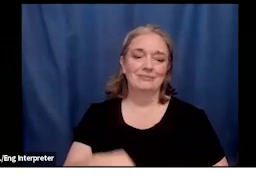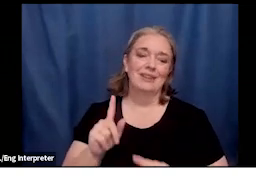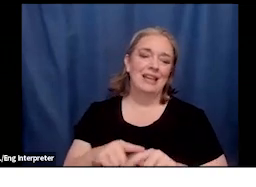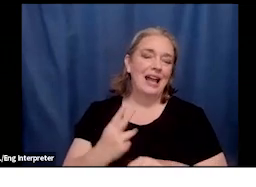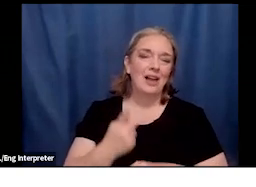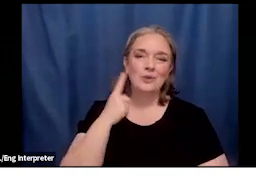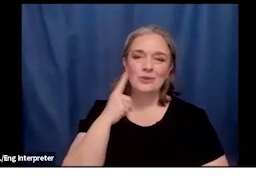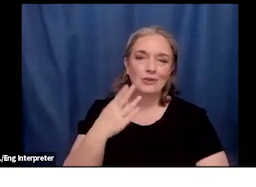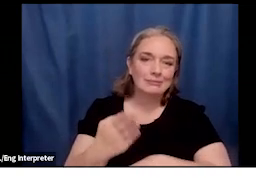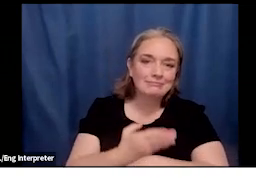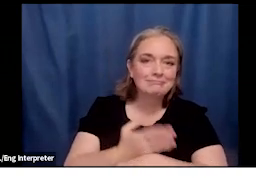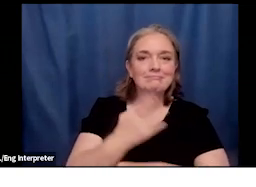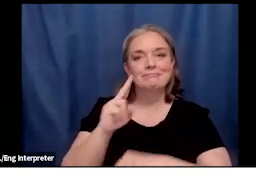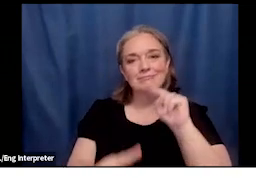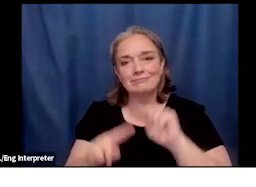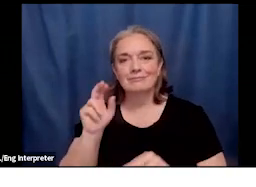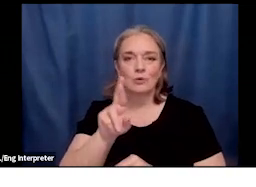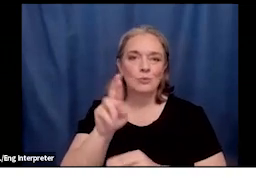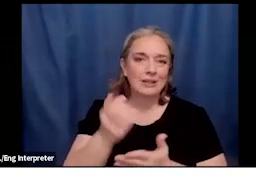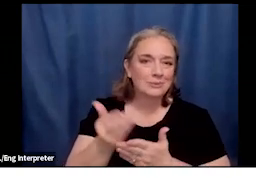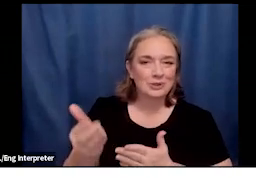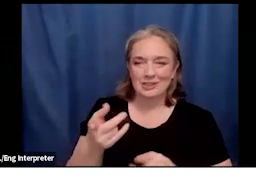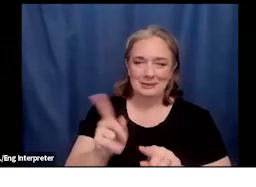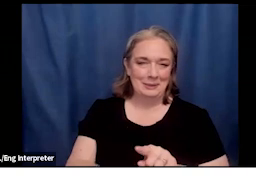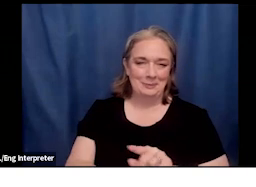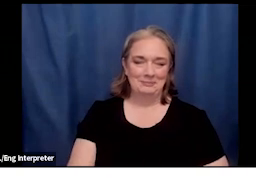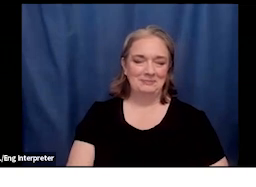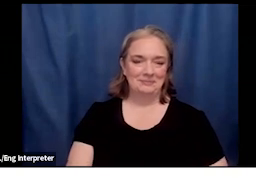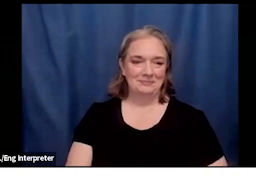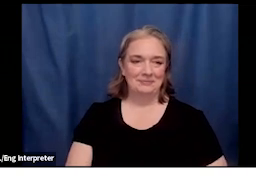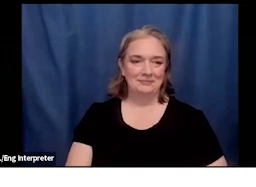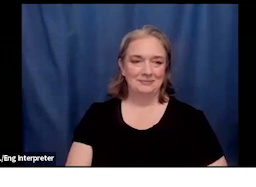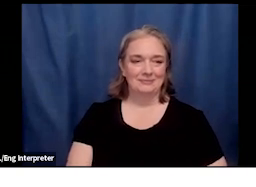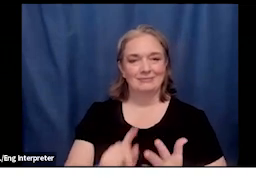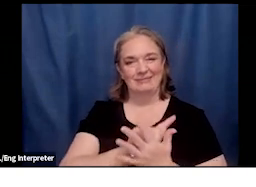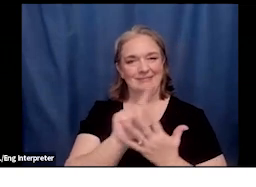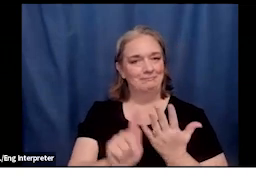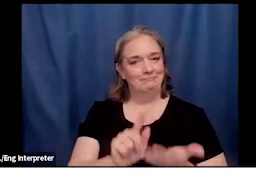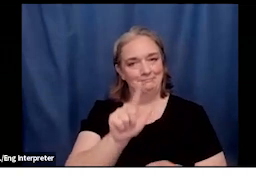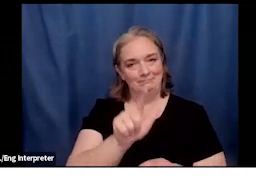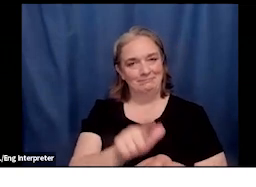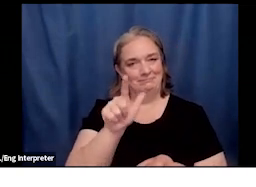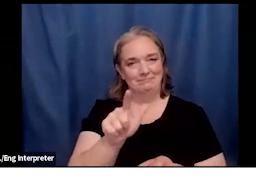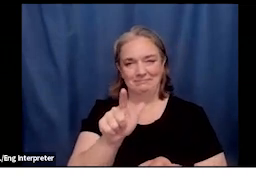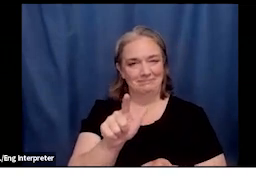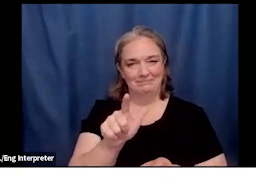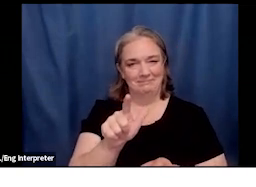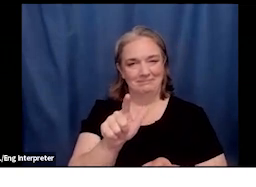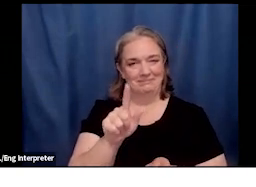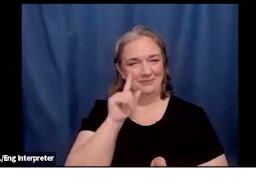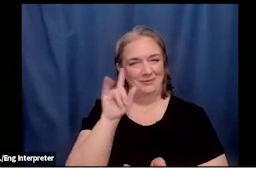such as renovations, construction, or real estate purchase. So these are all no-nos under